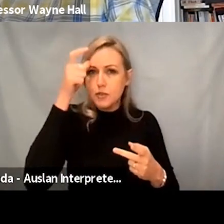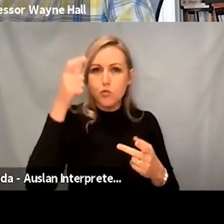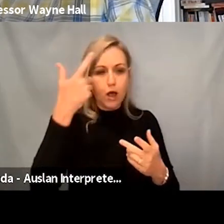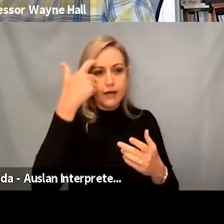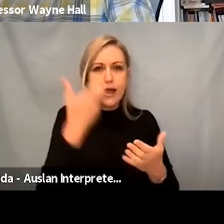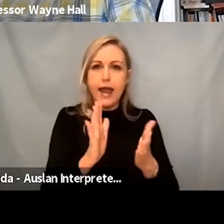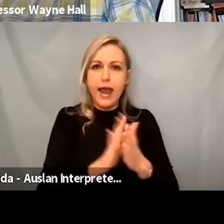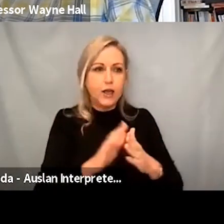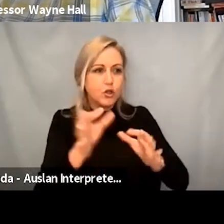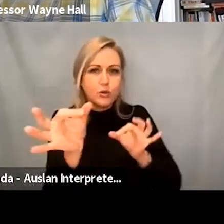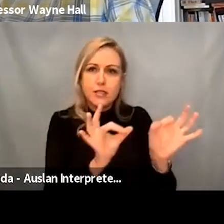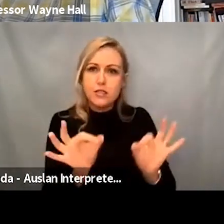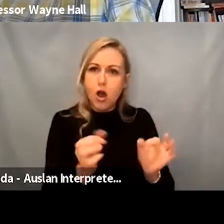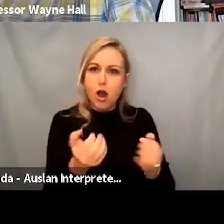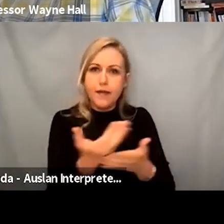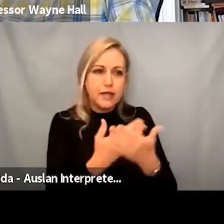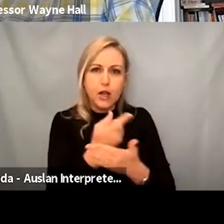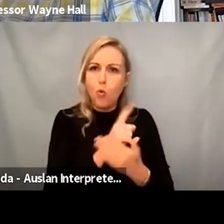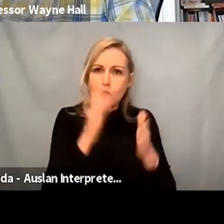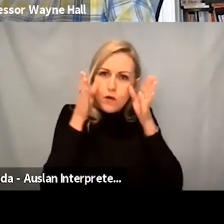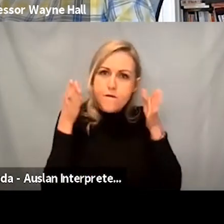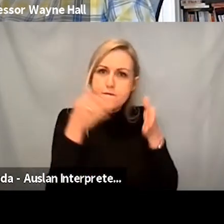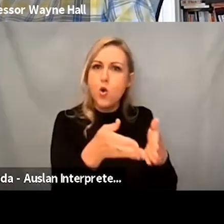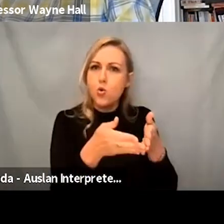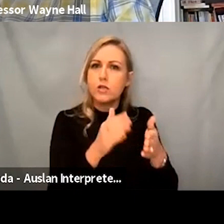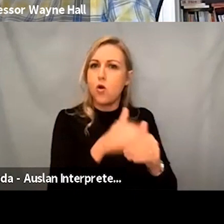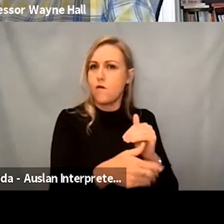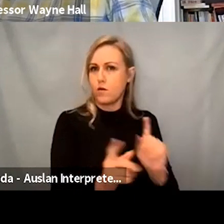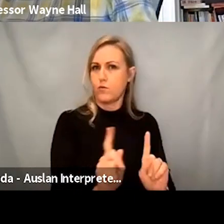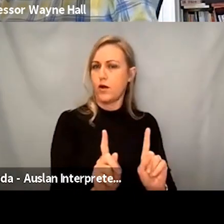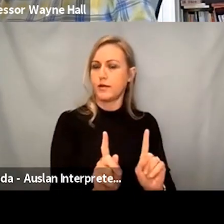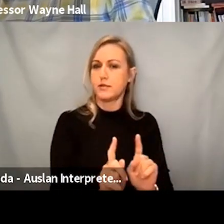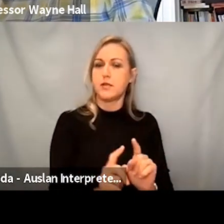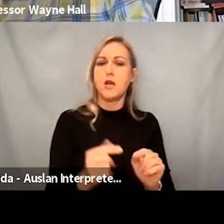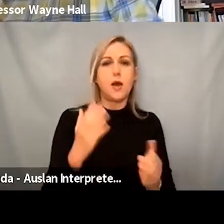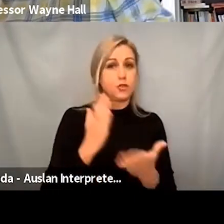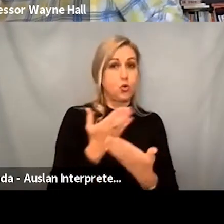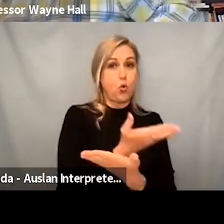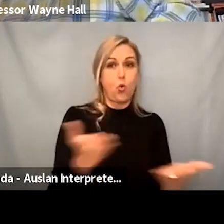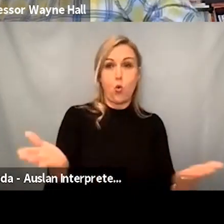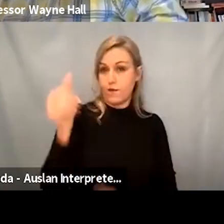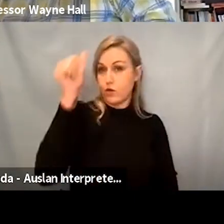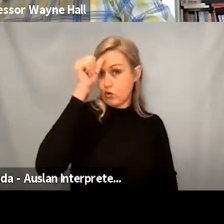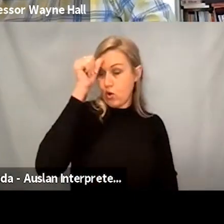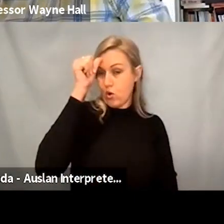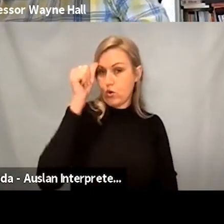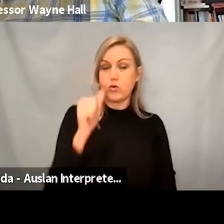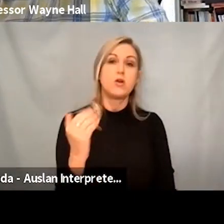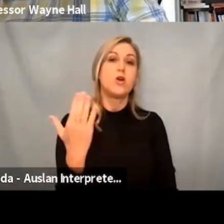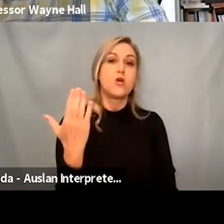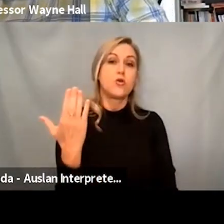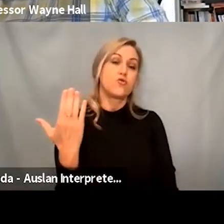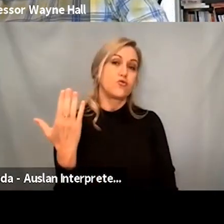study and what you focus on. And, I'm sure everyone's aware that there's been a recent sort